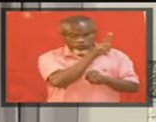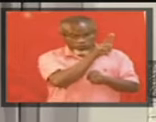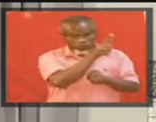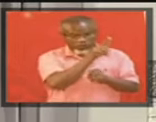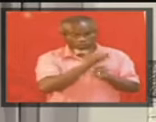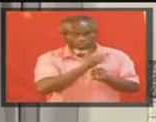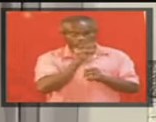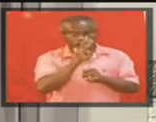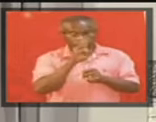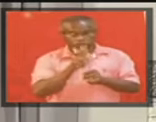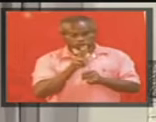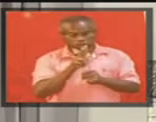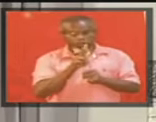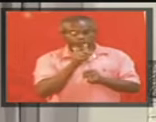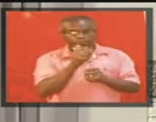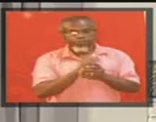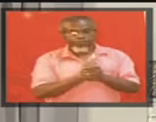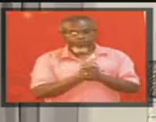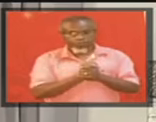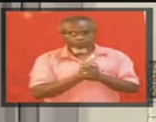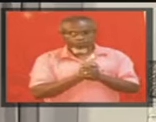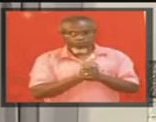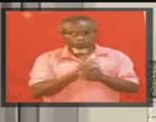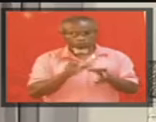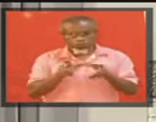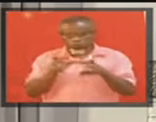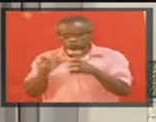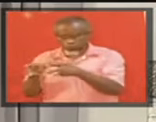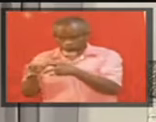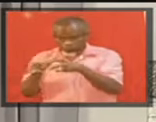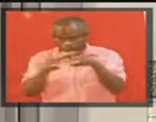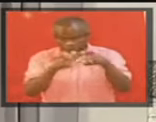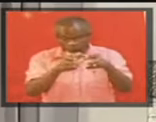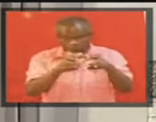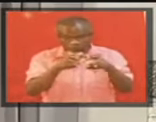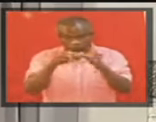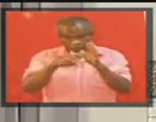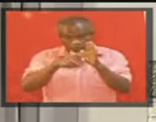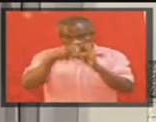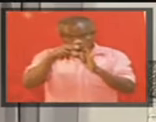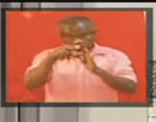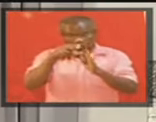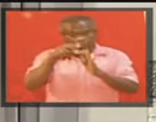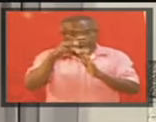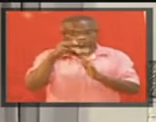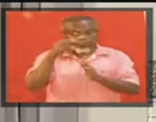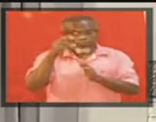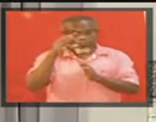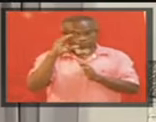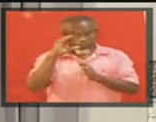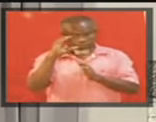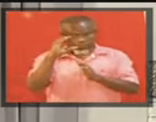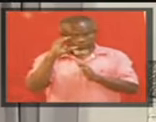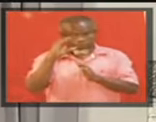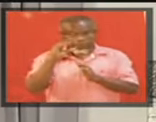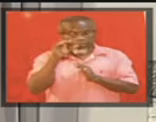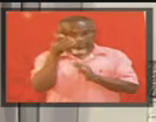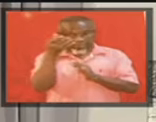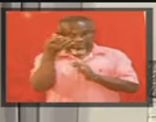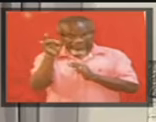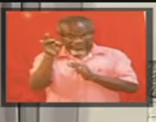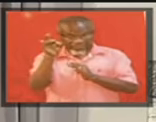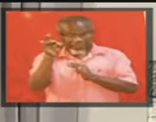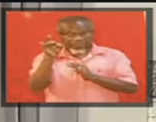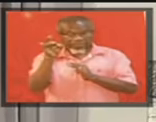persons. In terms of our quarantine sites, we have at the Cascadia Hotel, 18. Chancellor Hotel, we also have 18